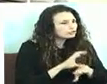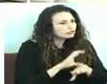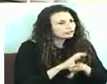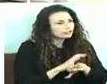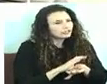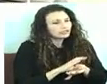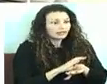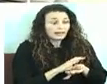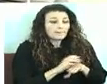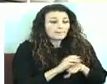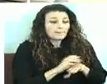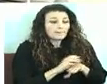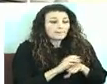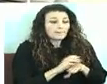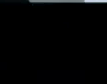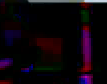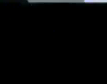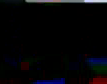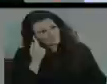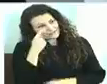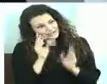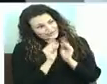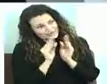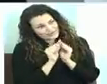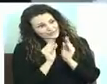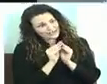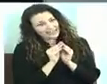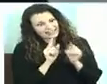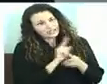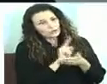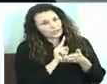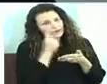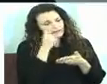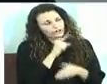Victoria, Canada today and this week for